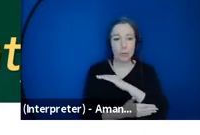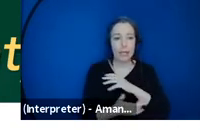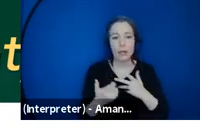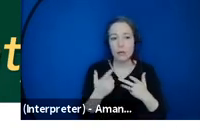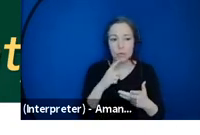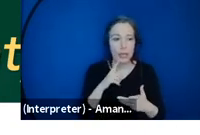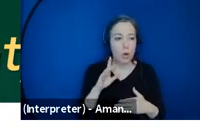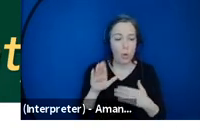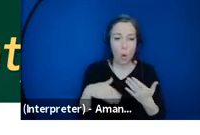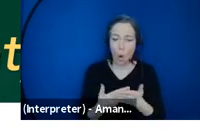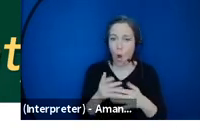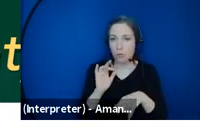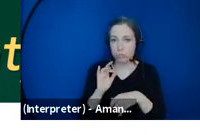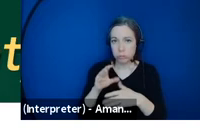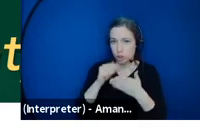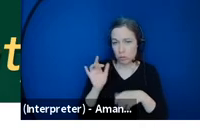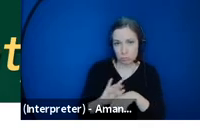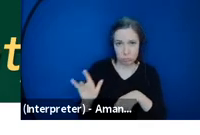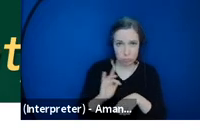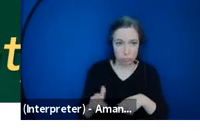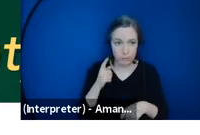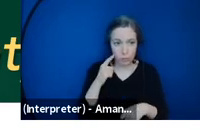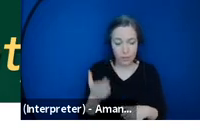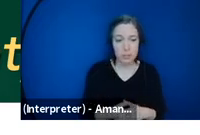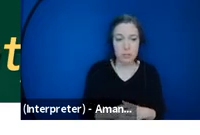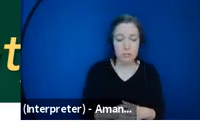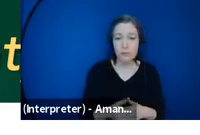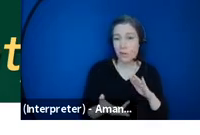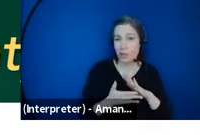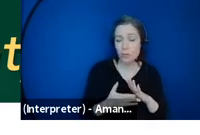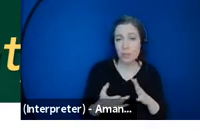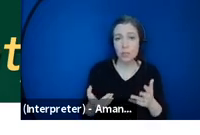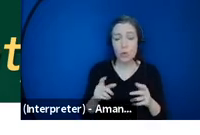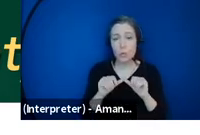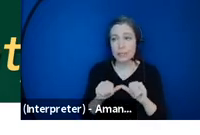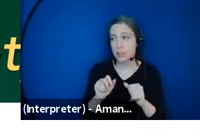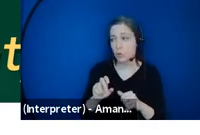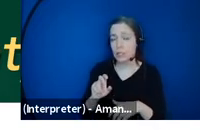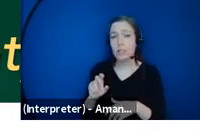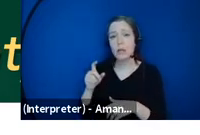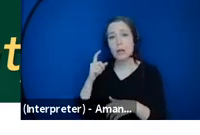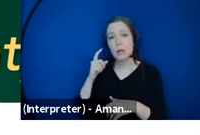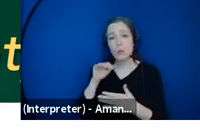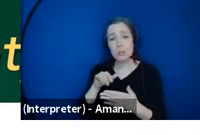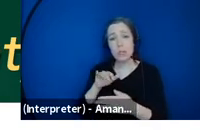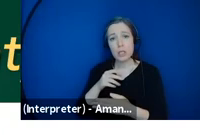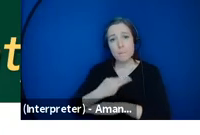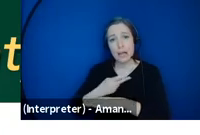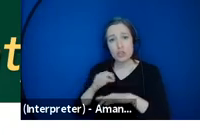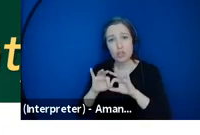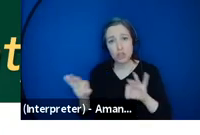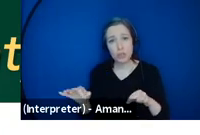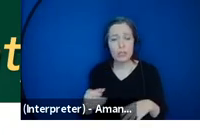freshman or you're going on to work on a professional degree such as a master's degree. You can apply for this opportunity every year and